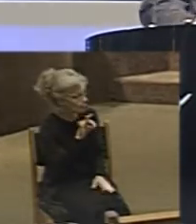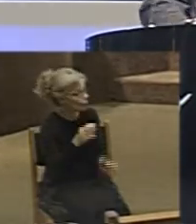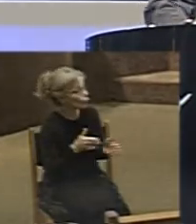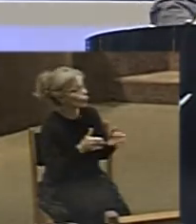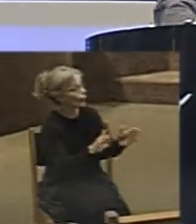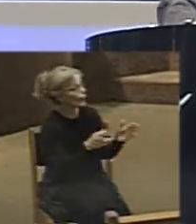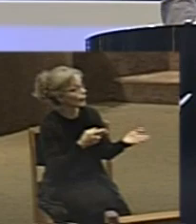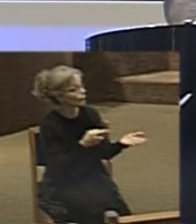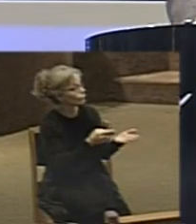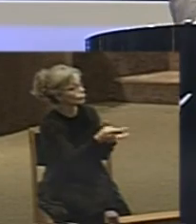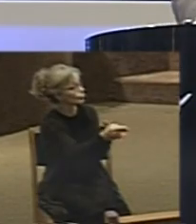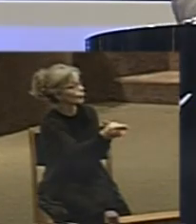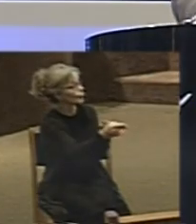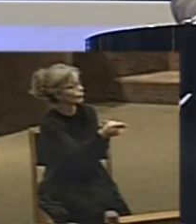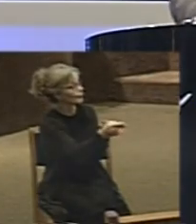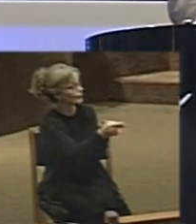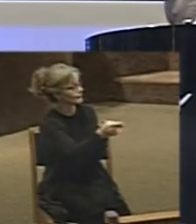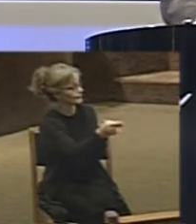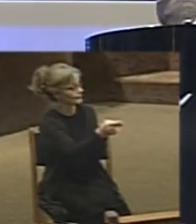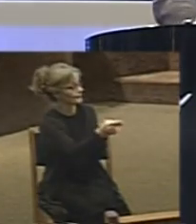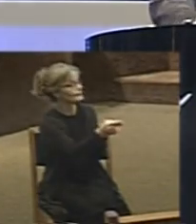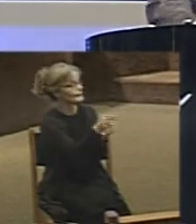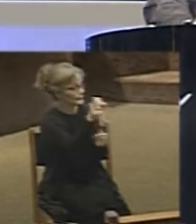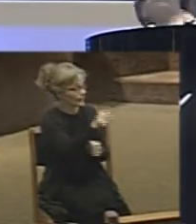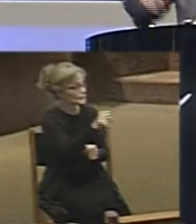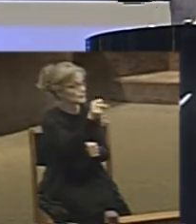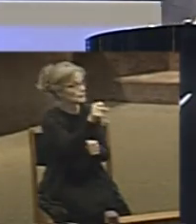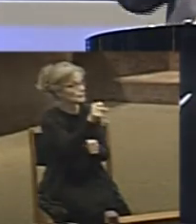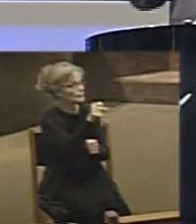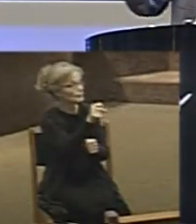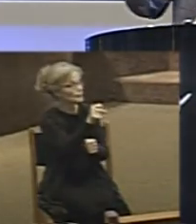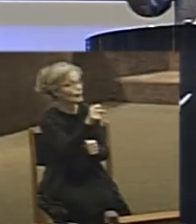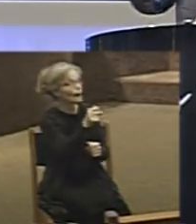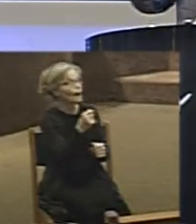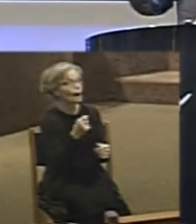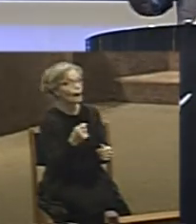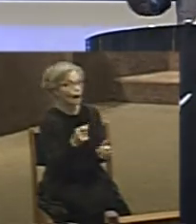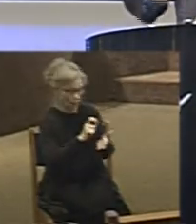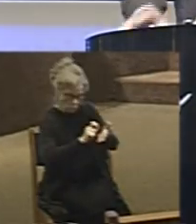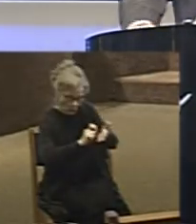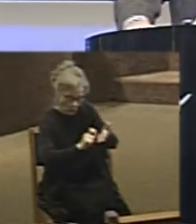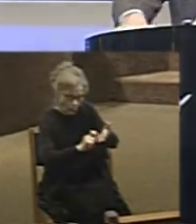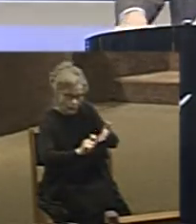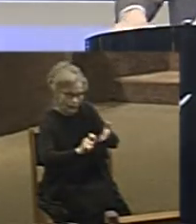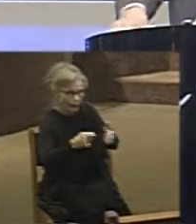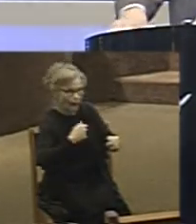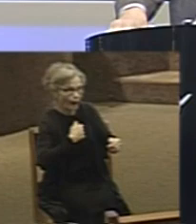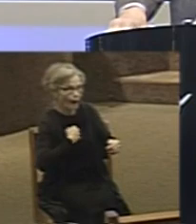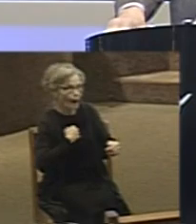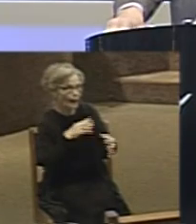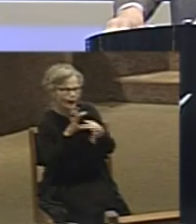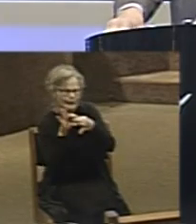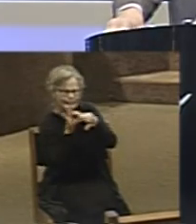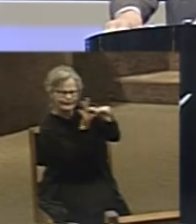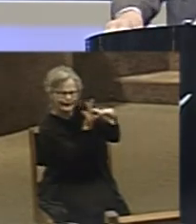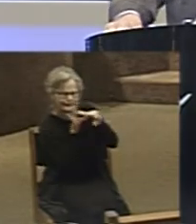of truth. Indeed, he said, I have stuck unto